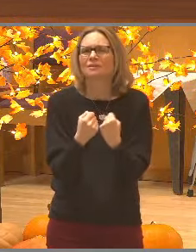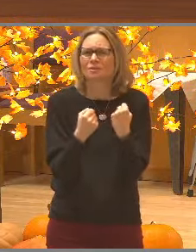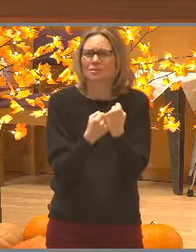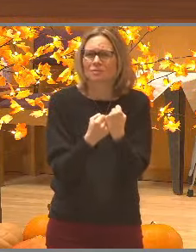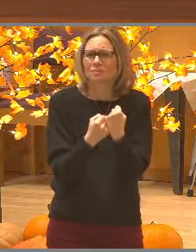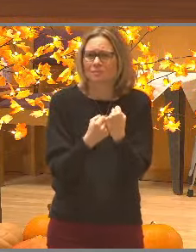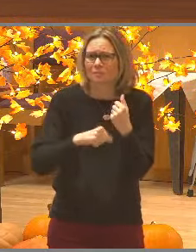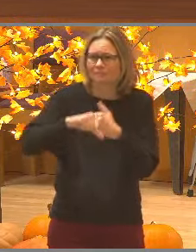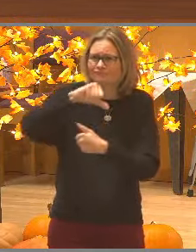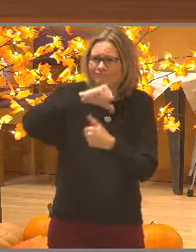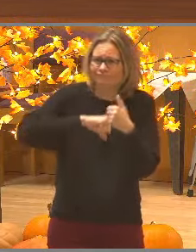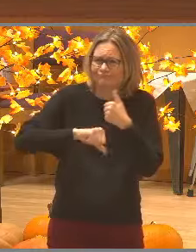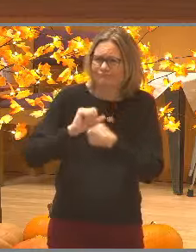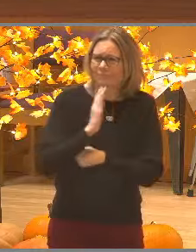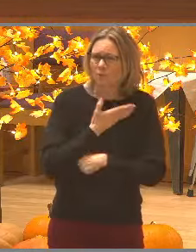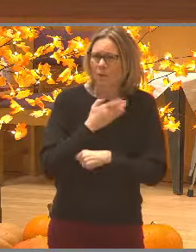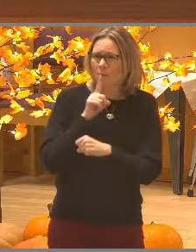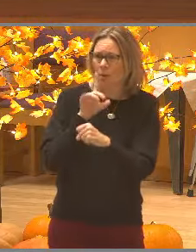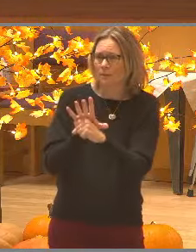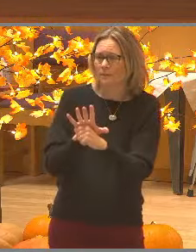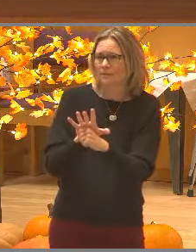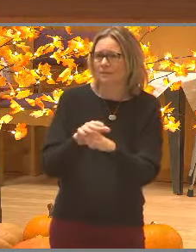the promise that we are making.